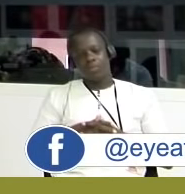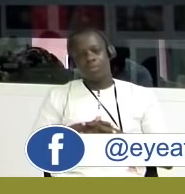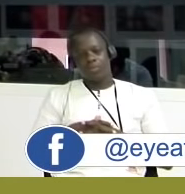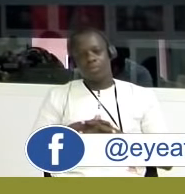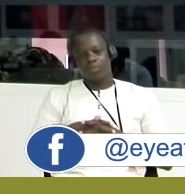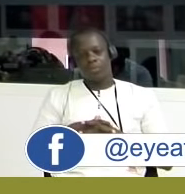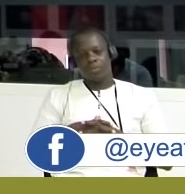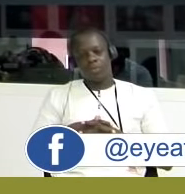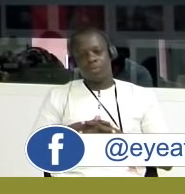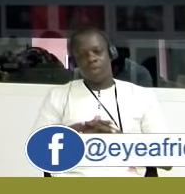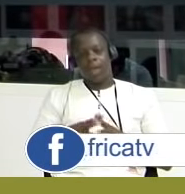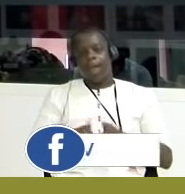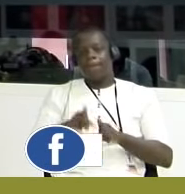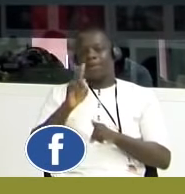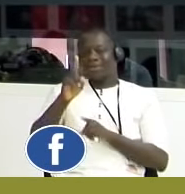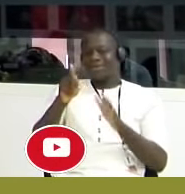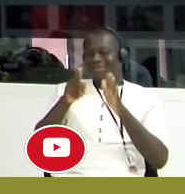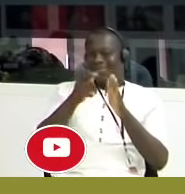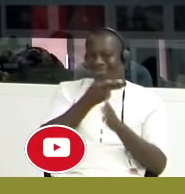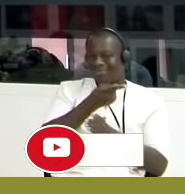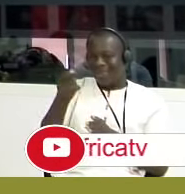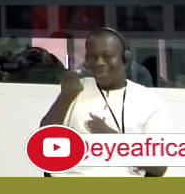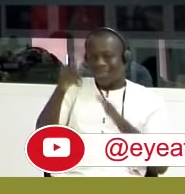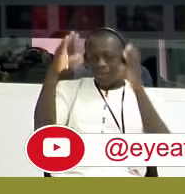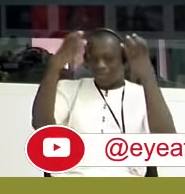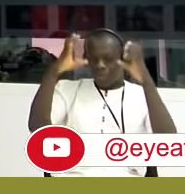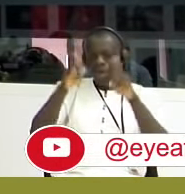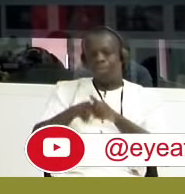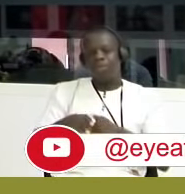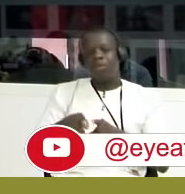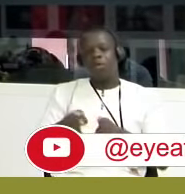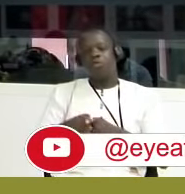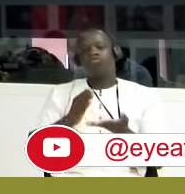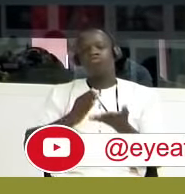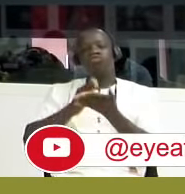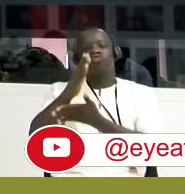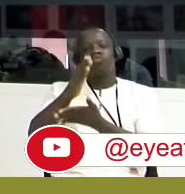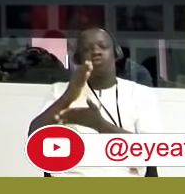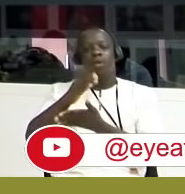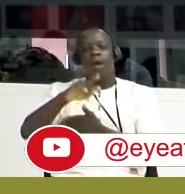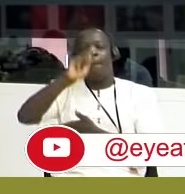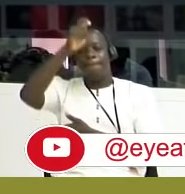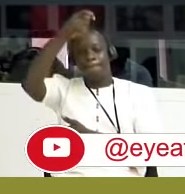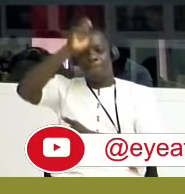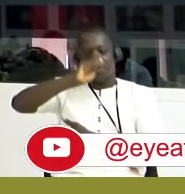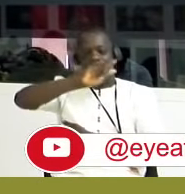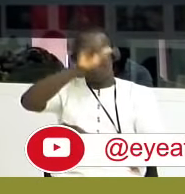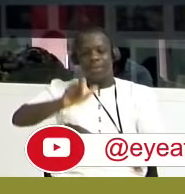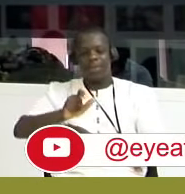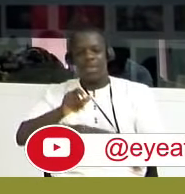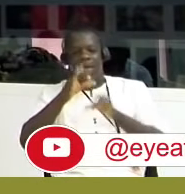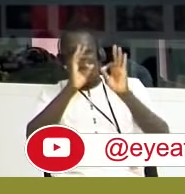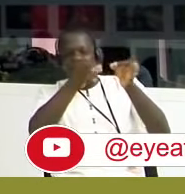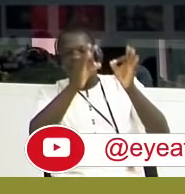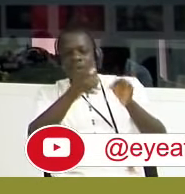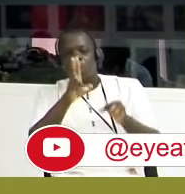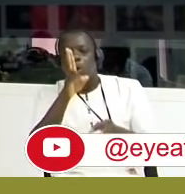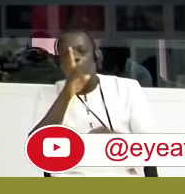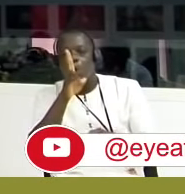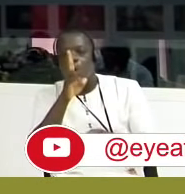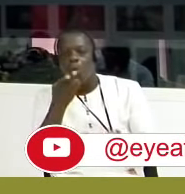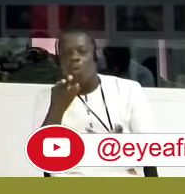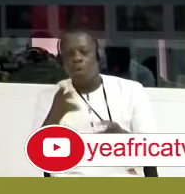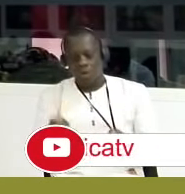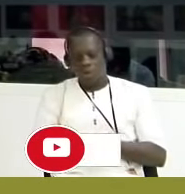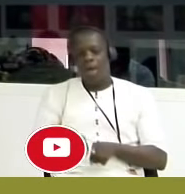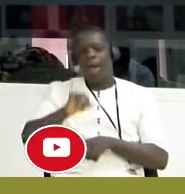But these matters came to your attention through a briefing by the IG, by the police. That's who correct. In particular? That's correct, by the Inspector